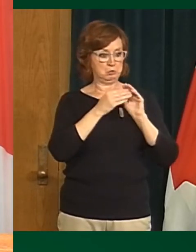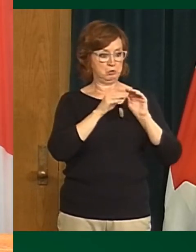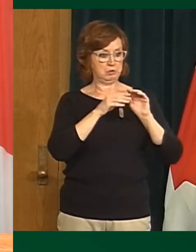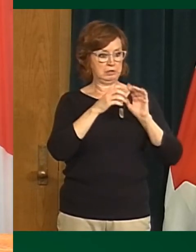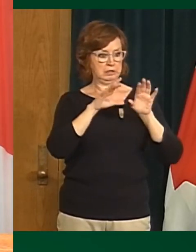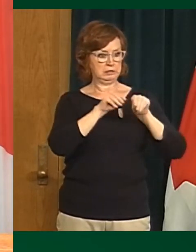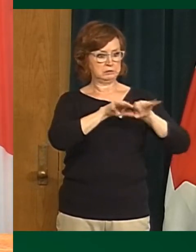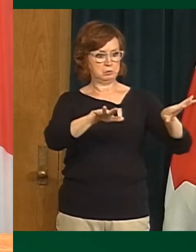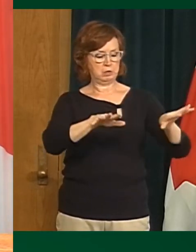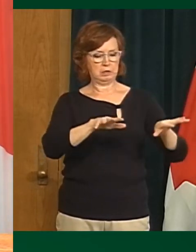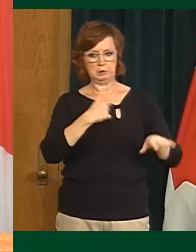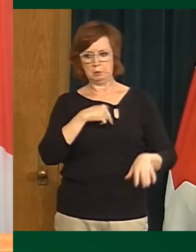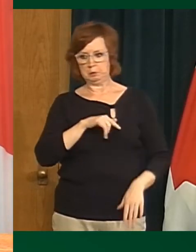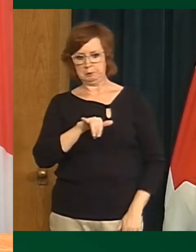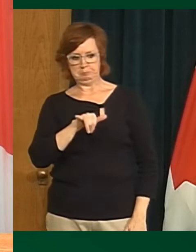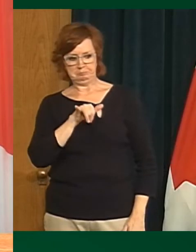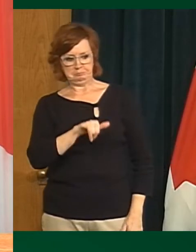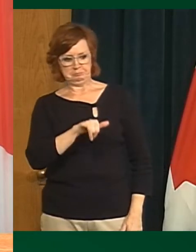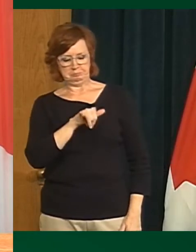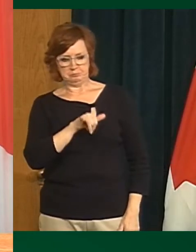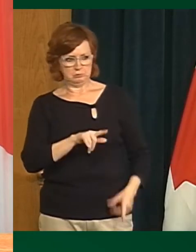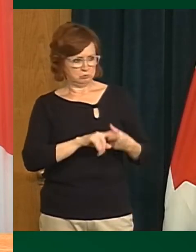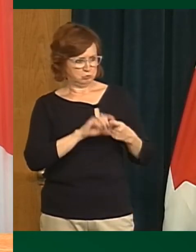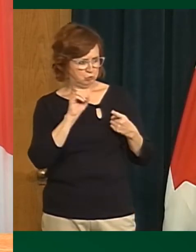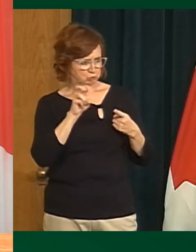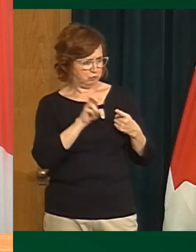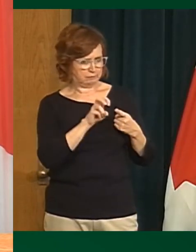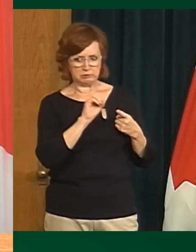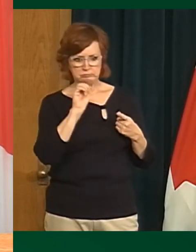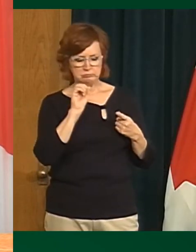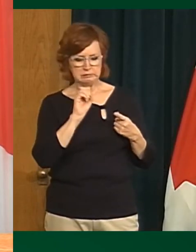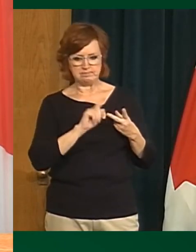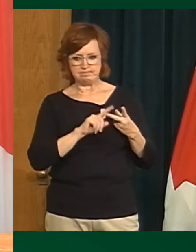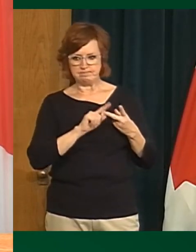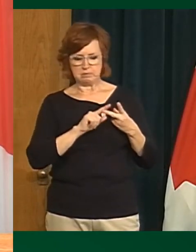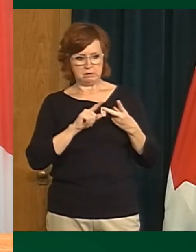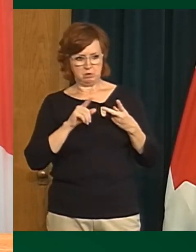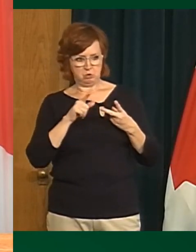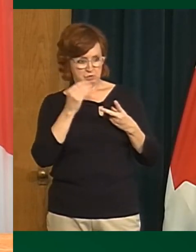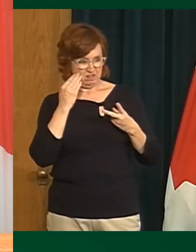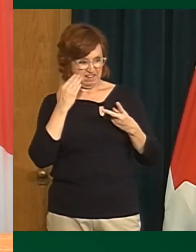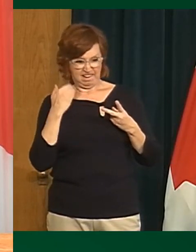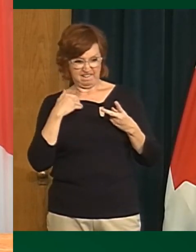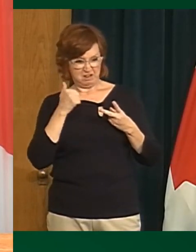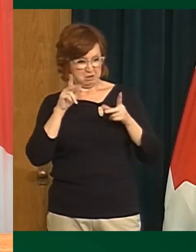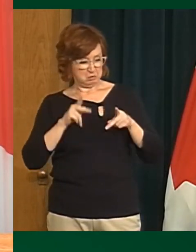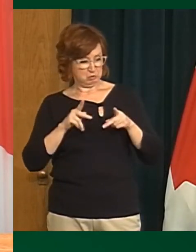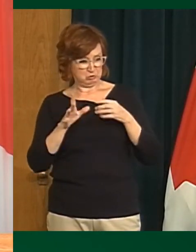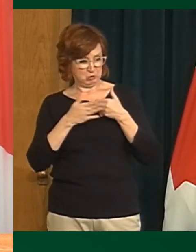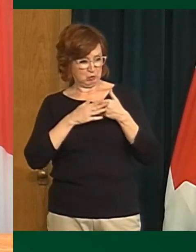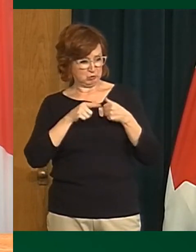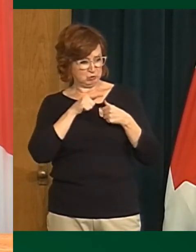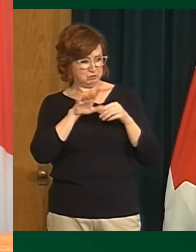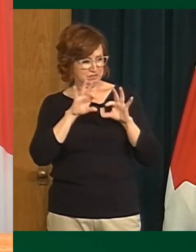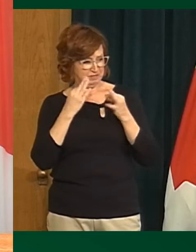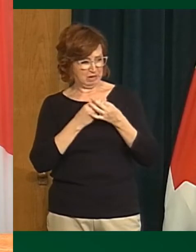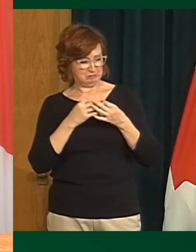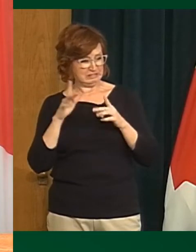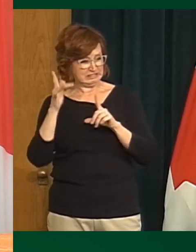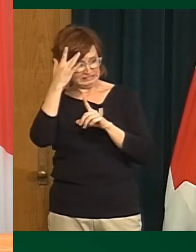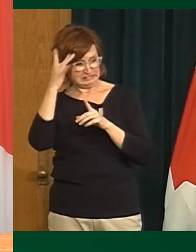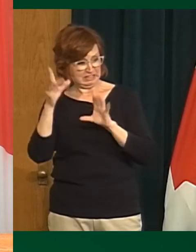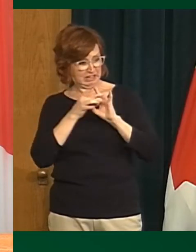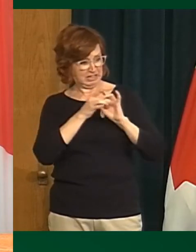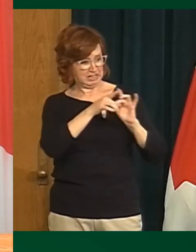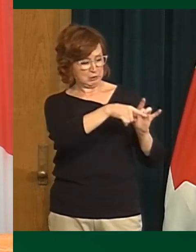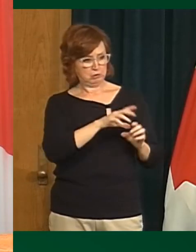Because once we start seeing people who are not traveled, who have not been a close counter of a case, we knew that COVID-19 transmission was happening in